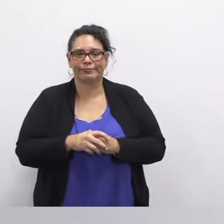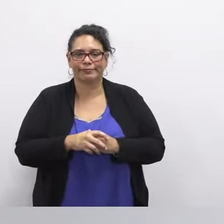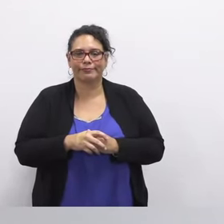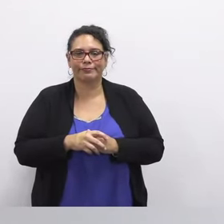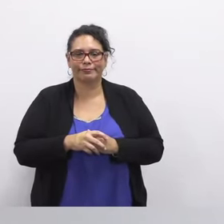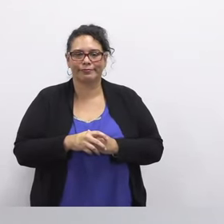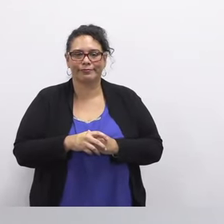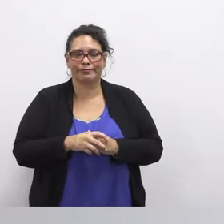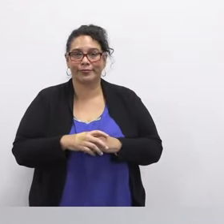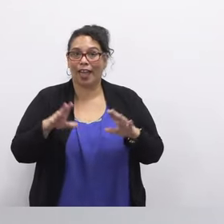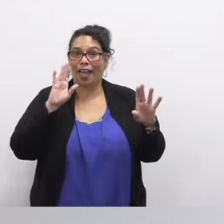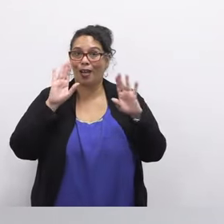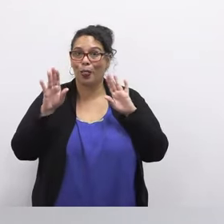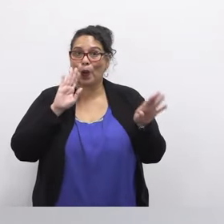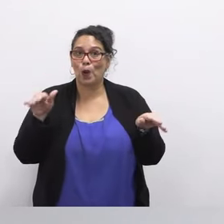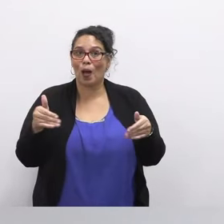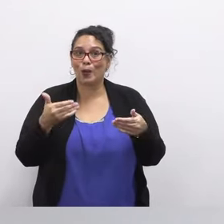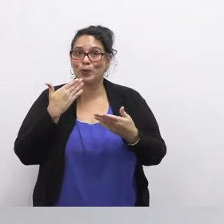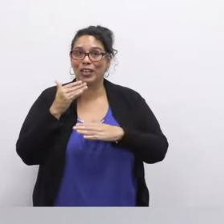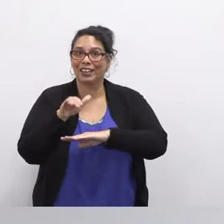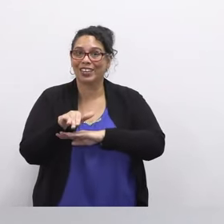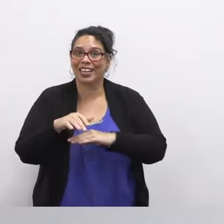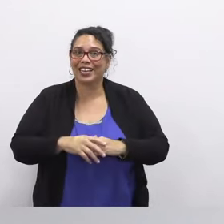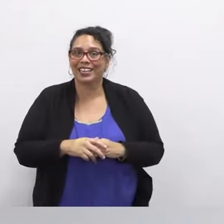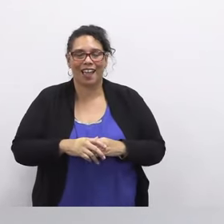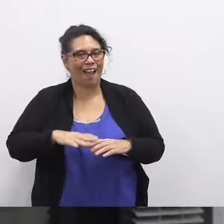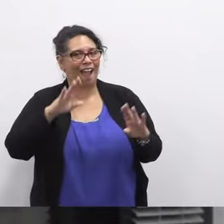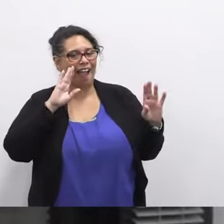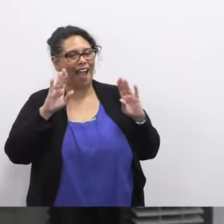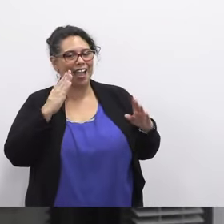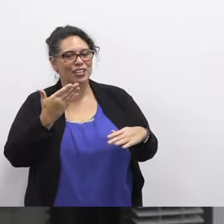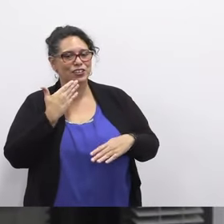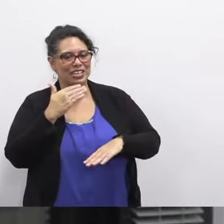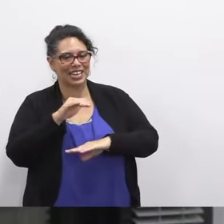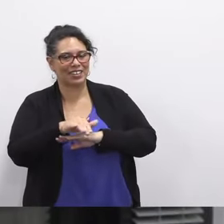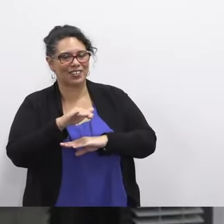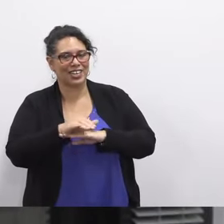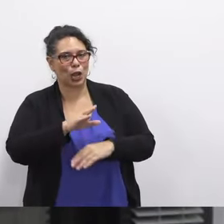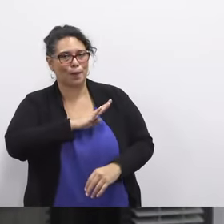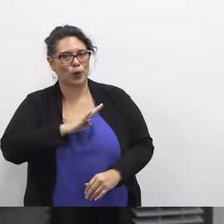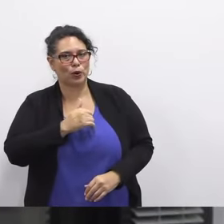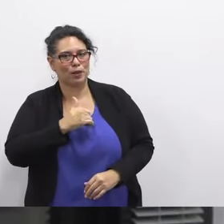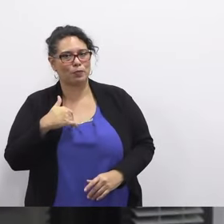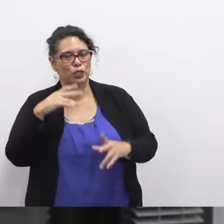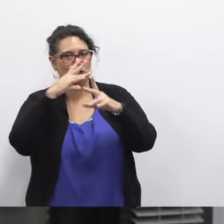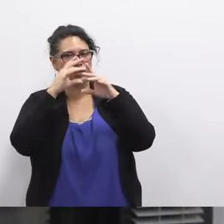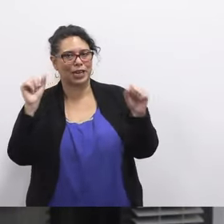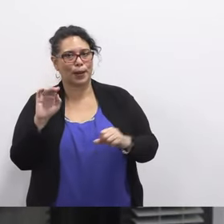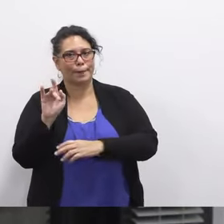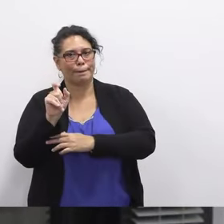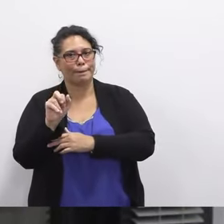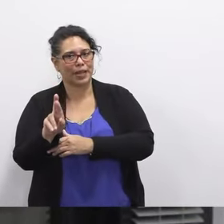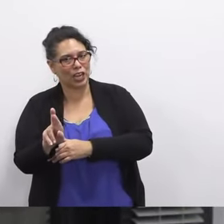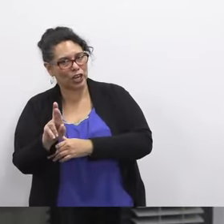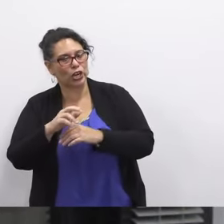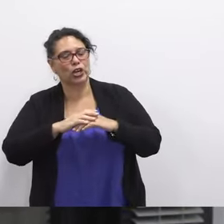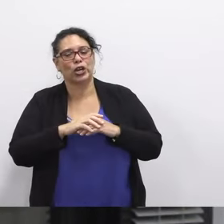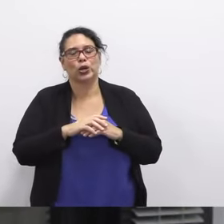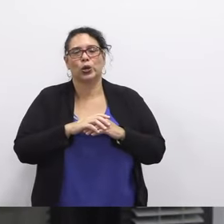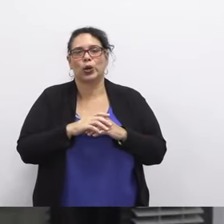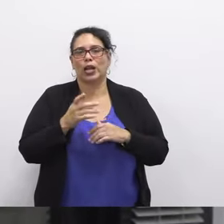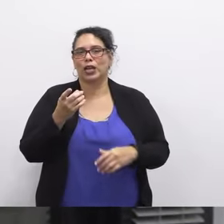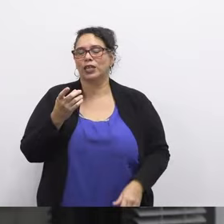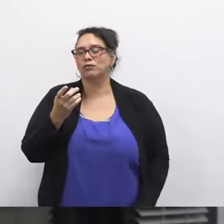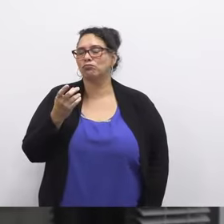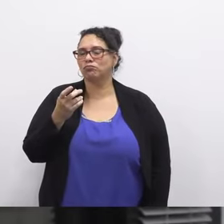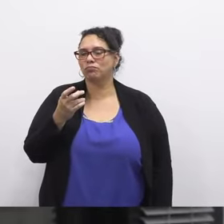Hi, Kim. Welcome. Good evening. Hi. Good evening, board members, Superintendent Baker, Deputy Superintendent Brown,